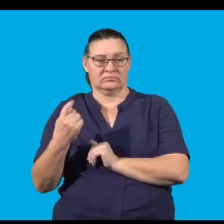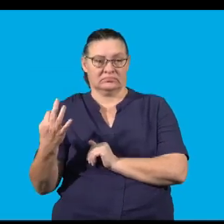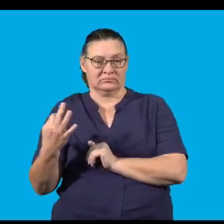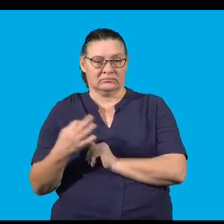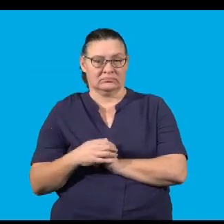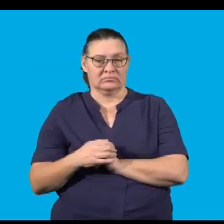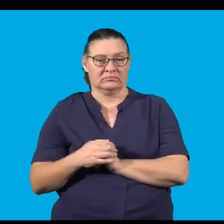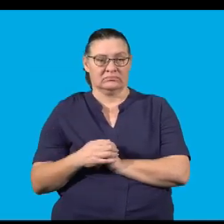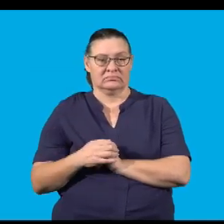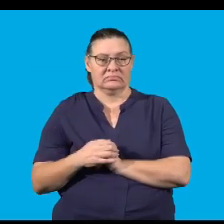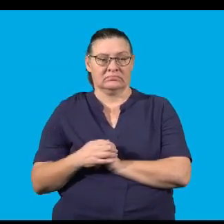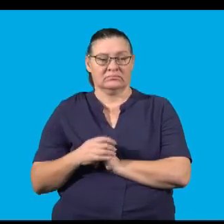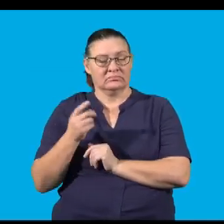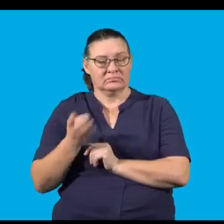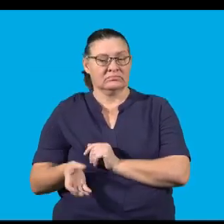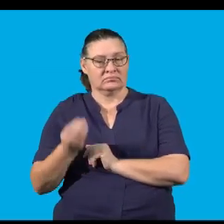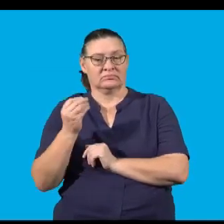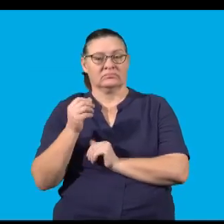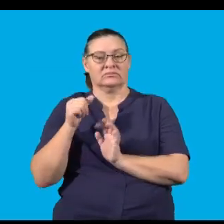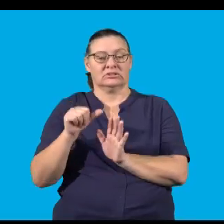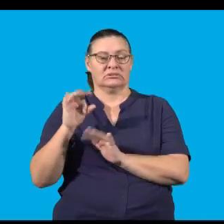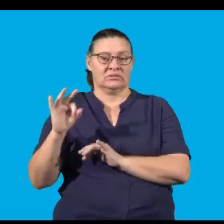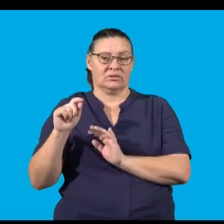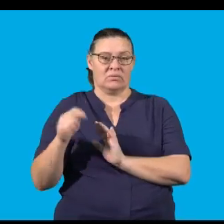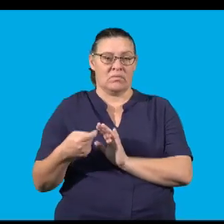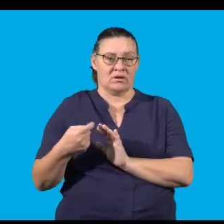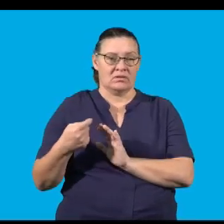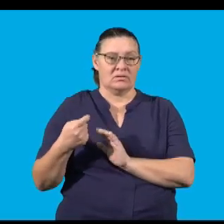53.13. And that will give us